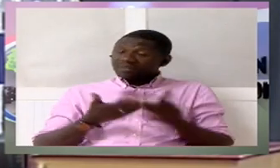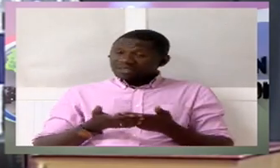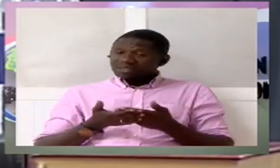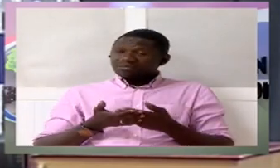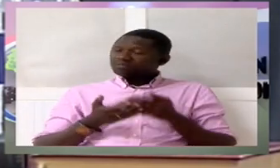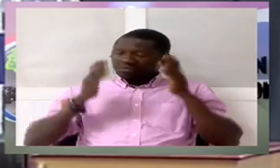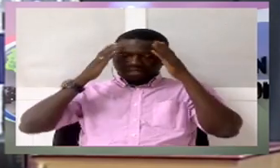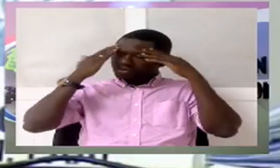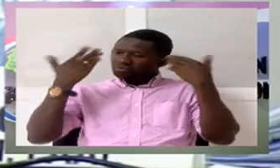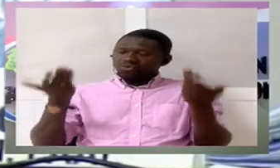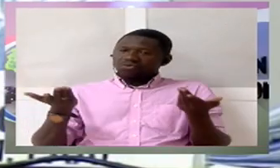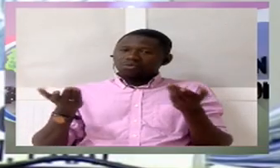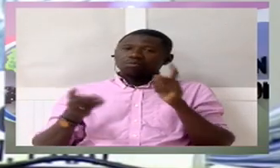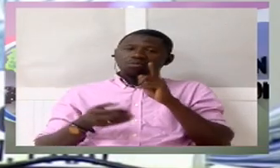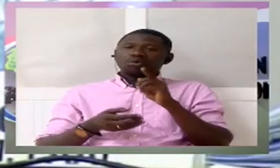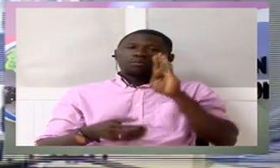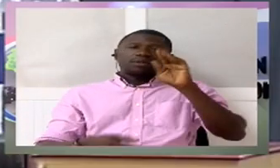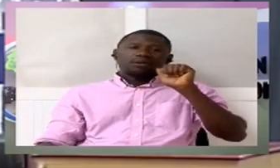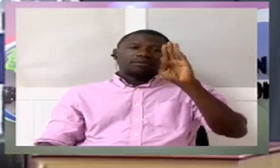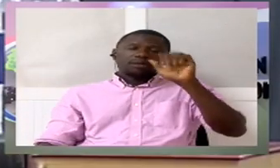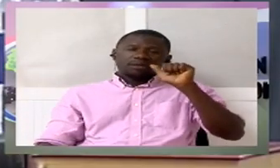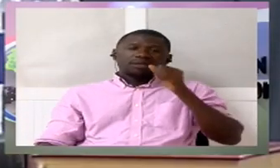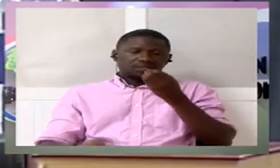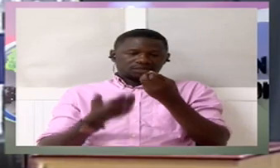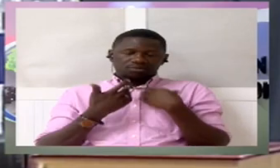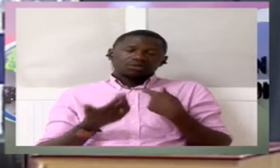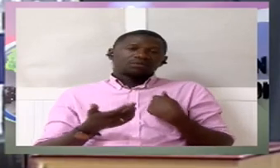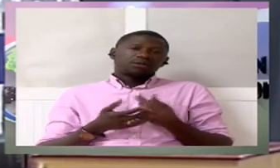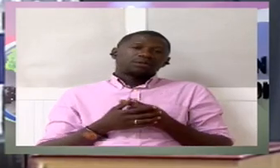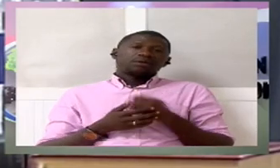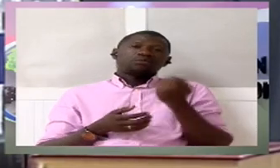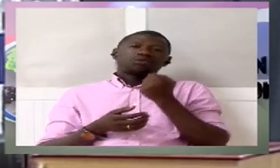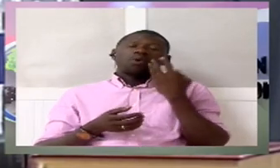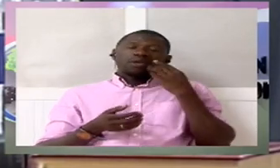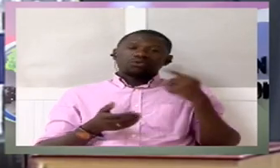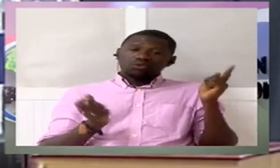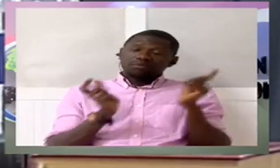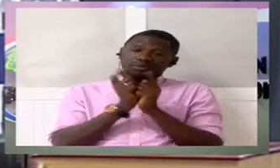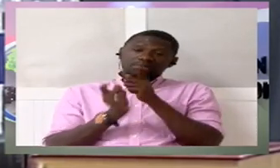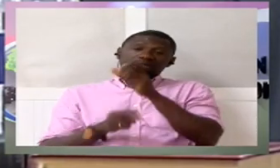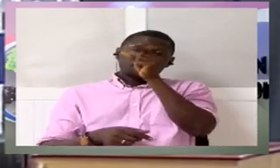fonyel. But Baba told me. Because na be finti la katao mit suto la katao mit. Because when he's going out to meet